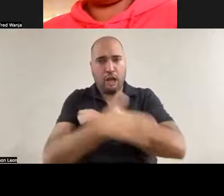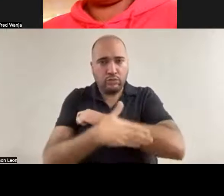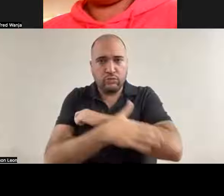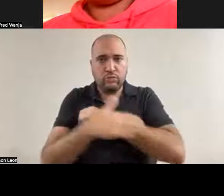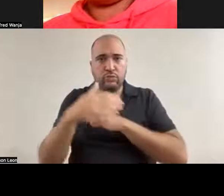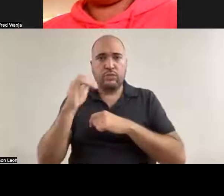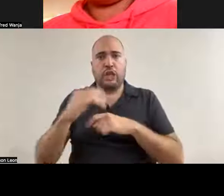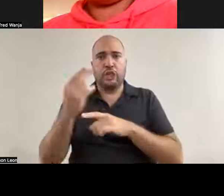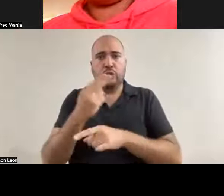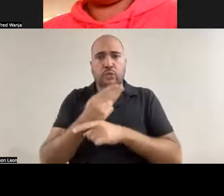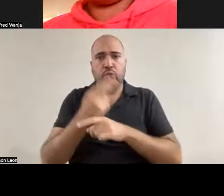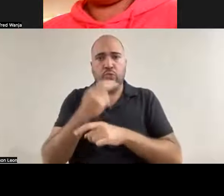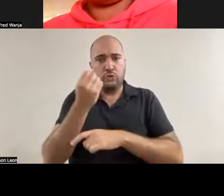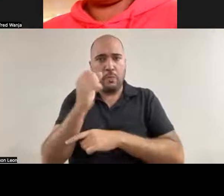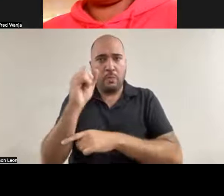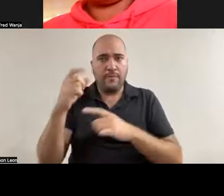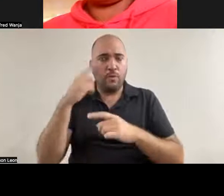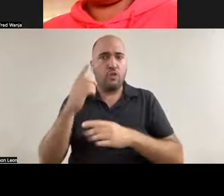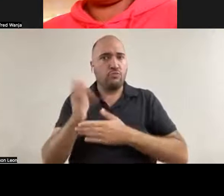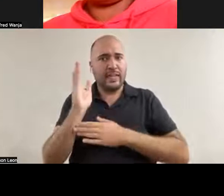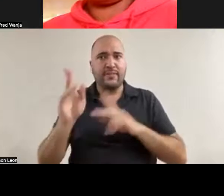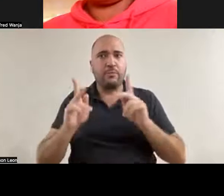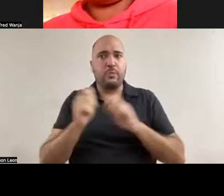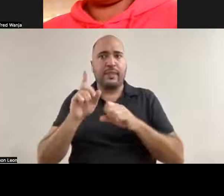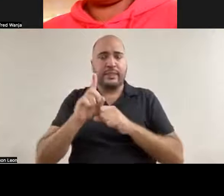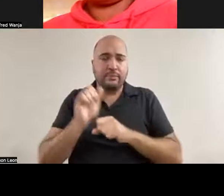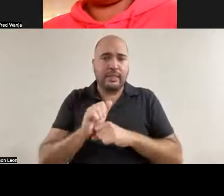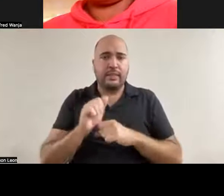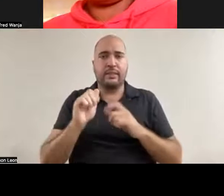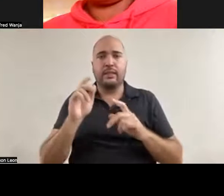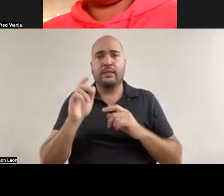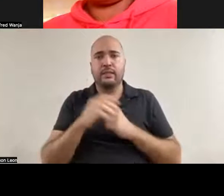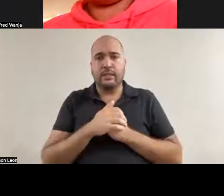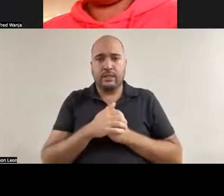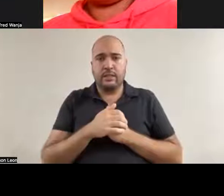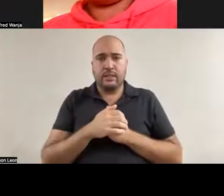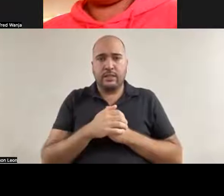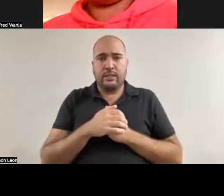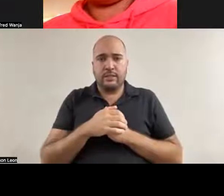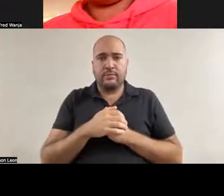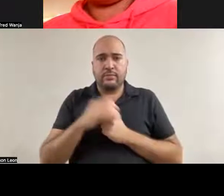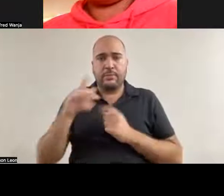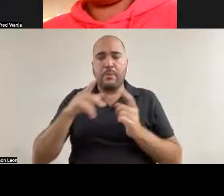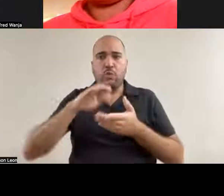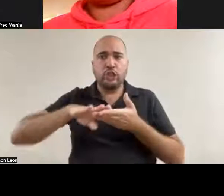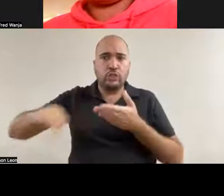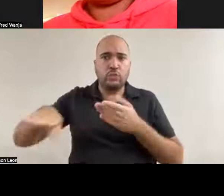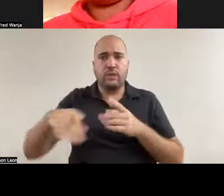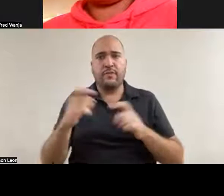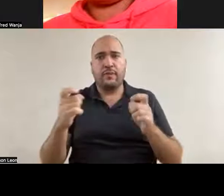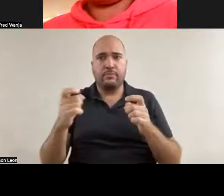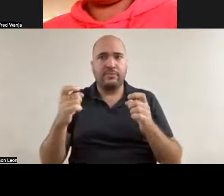used to defend the rights of people with disabilities because they are excluded from job